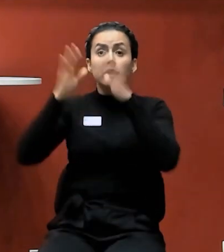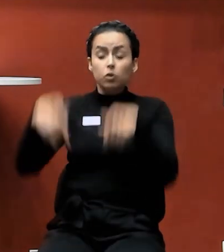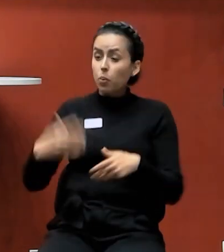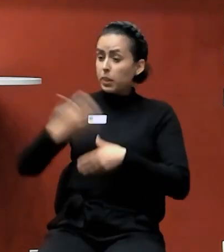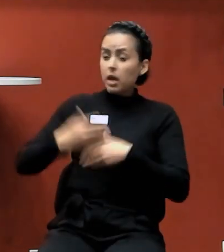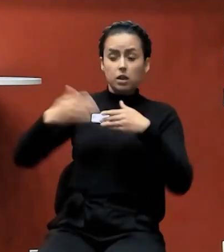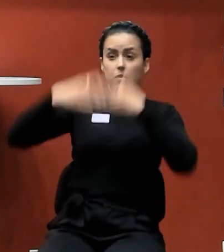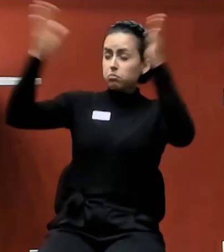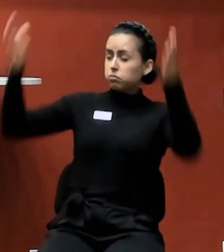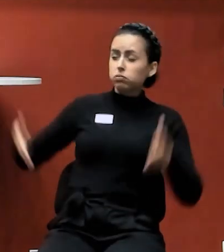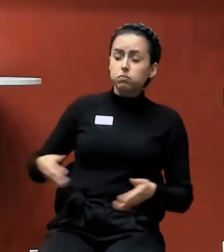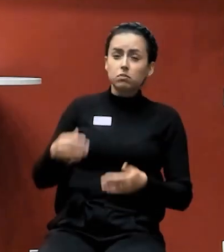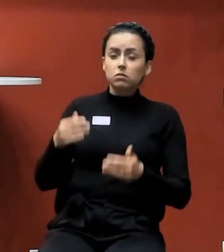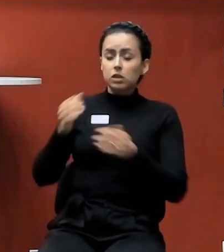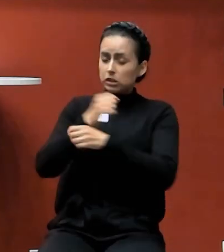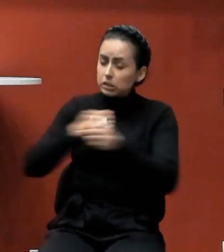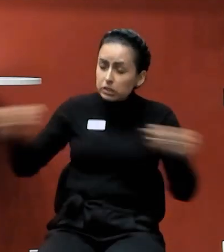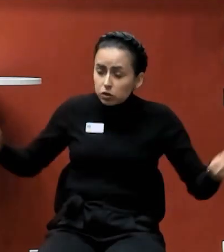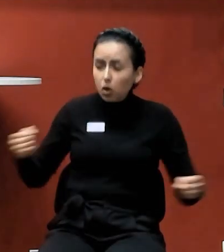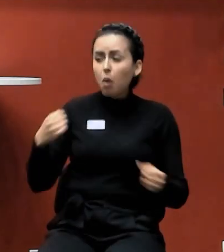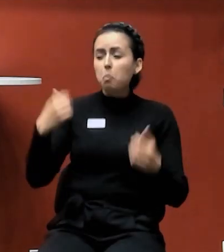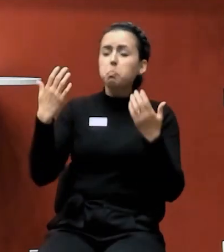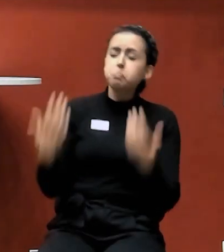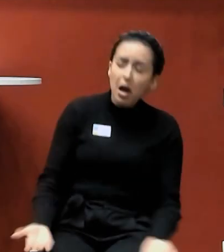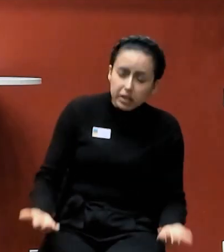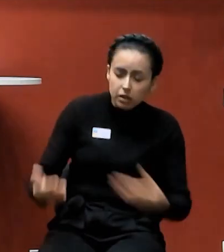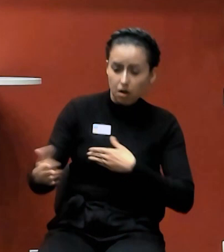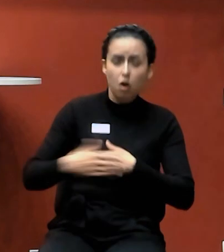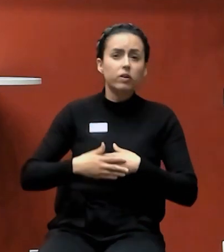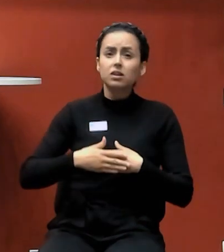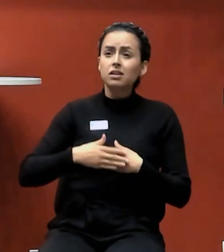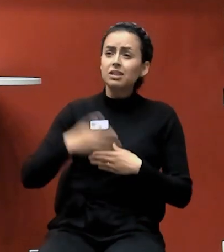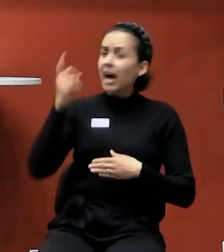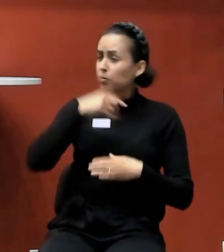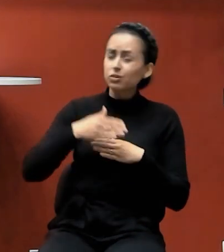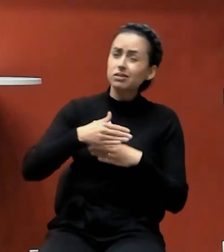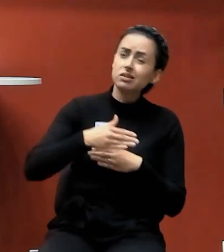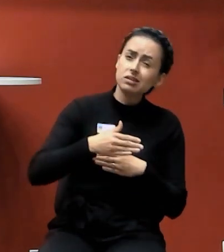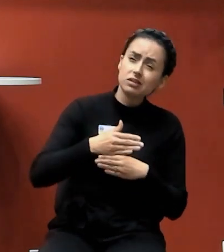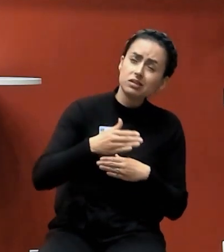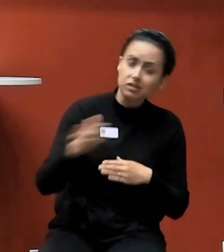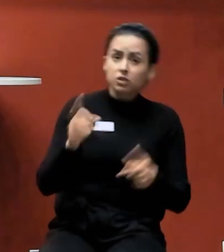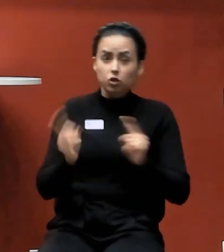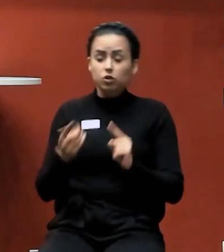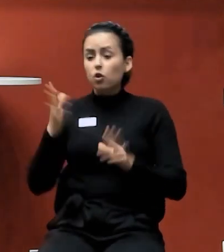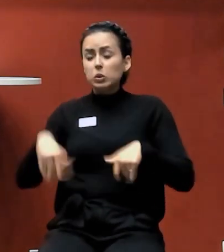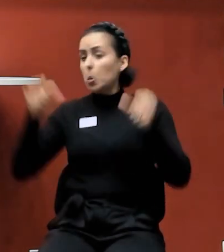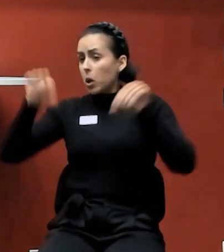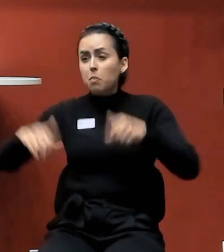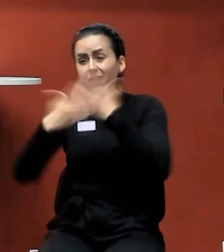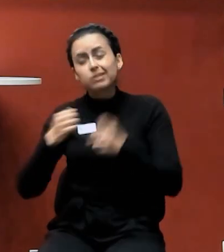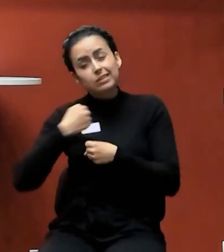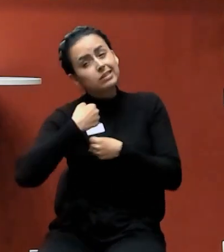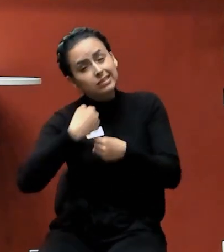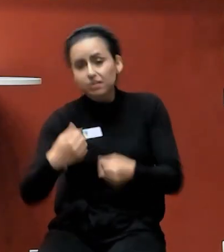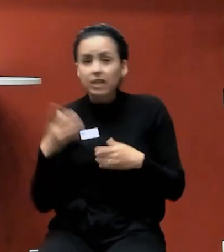big, heavy doors. You couldn't get through them. I mean, if I'd had a bad day, I couldn't get through them. You know. Trying